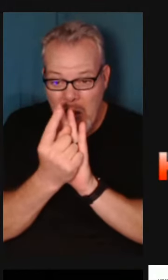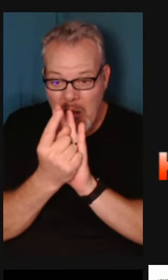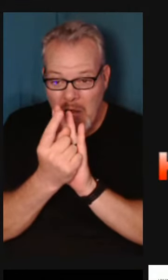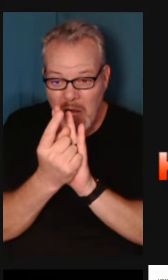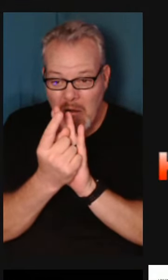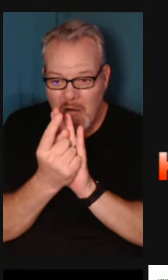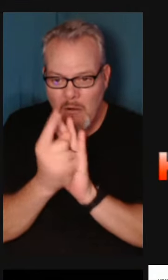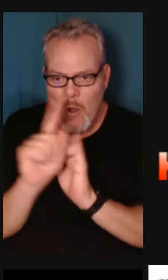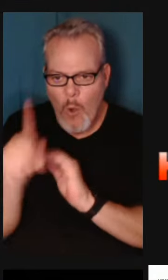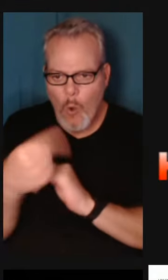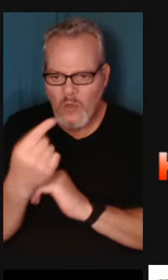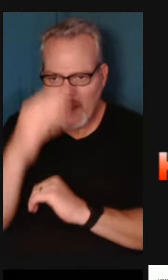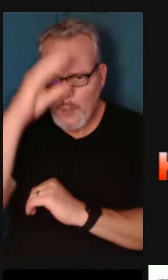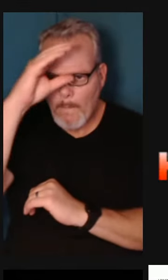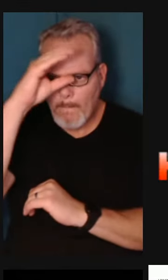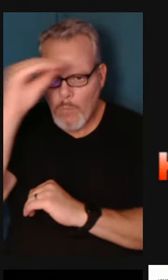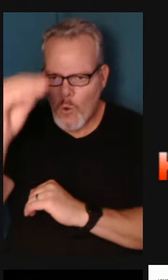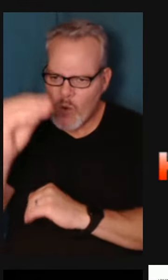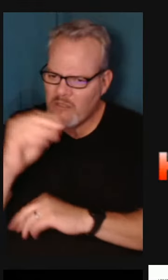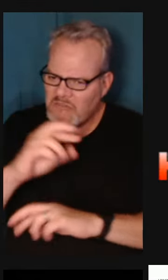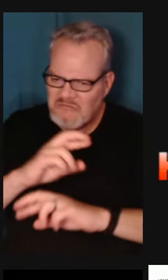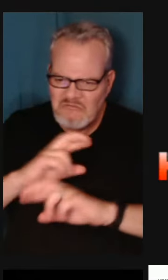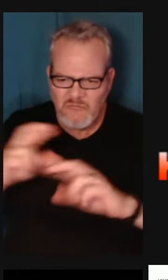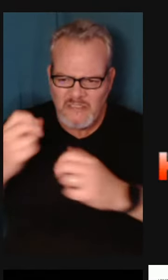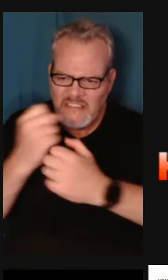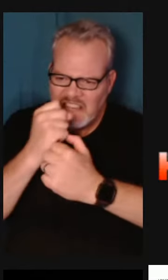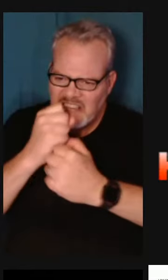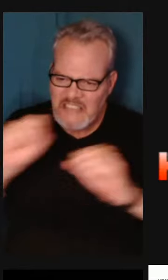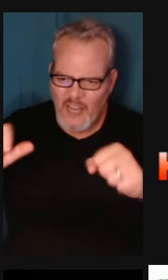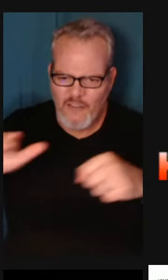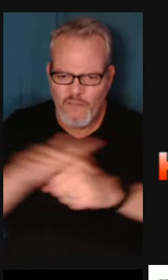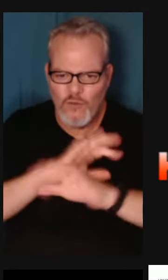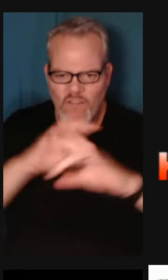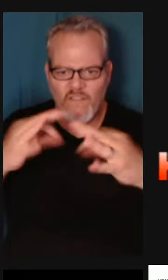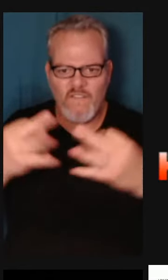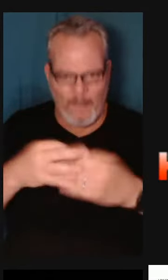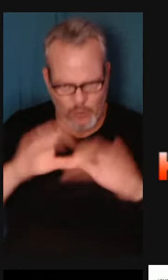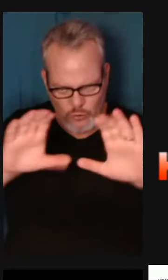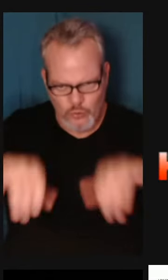Only a boy bent on saving his whole family could do such an impossible thing.